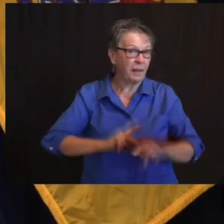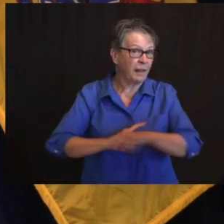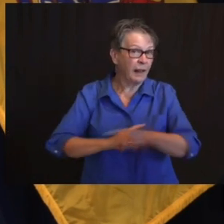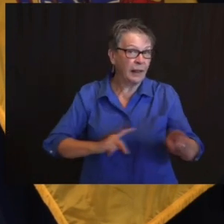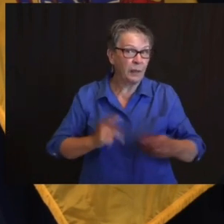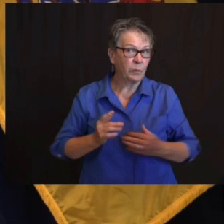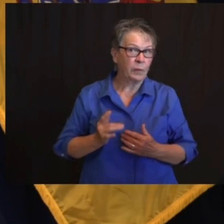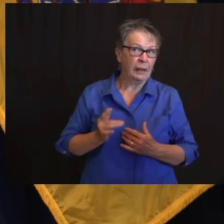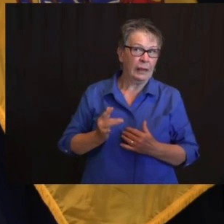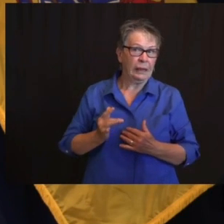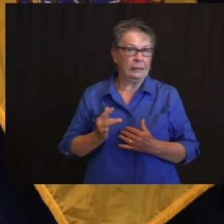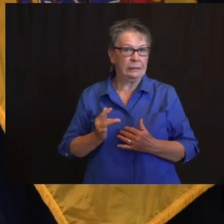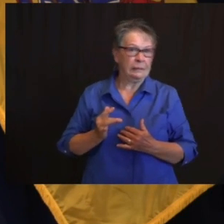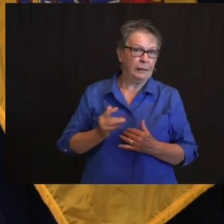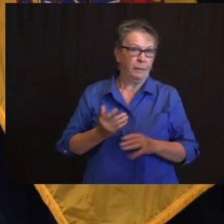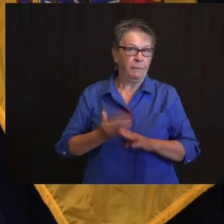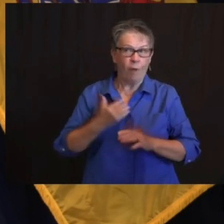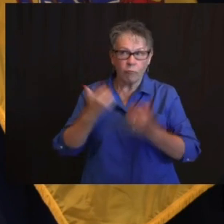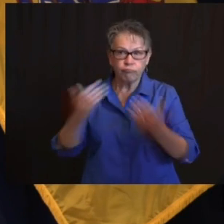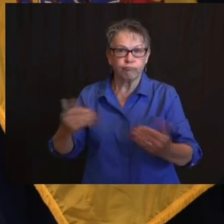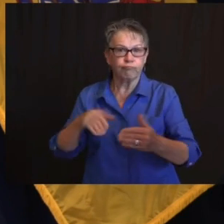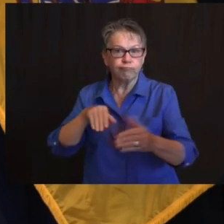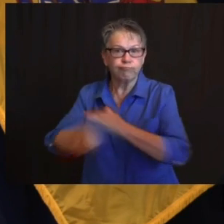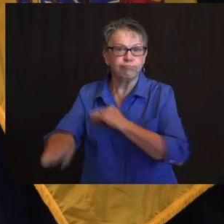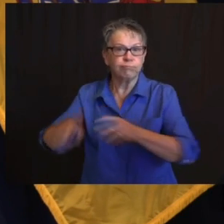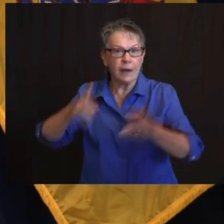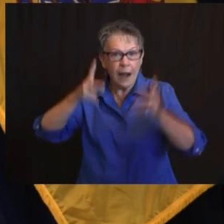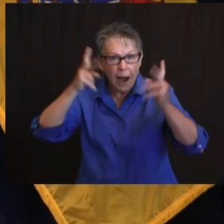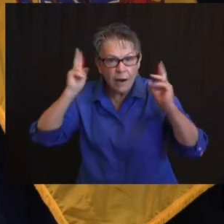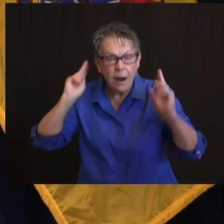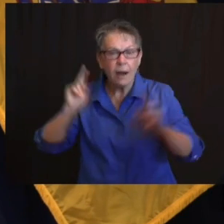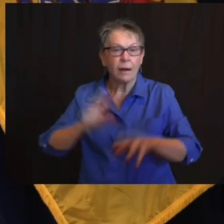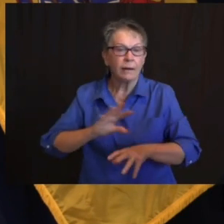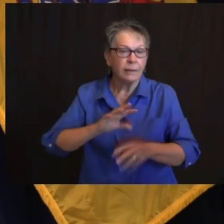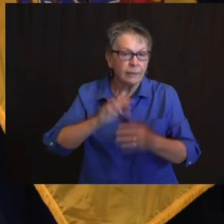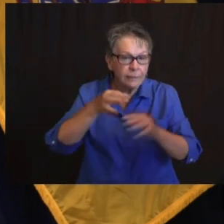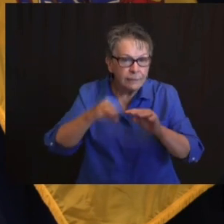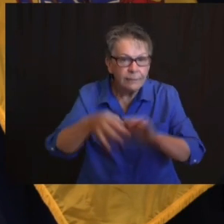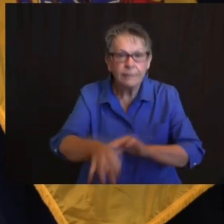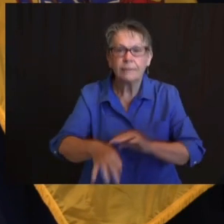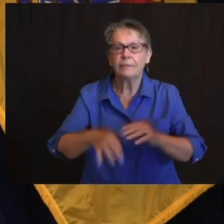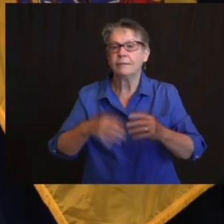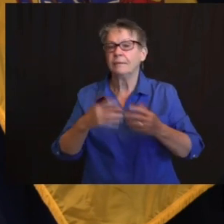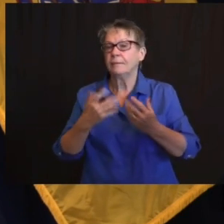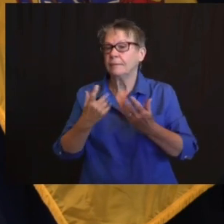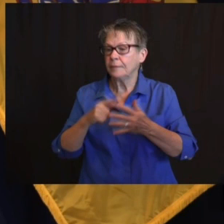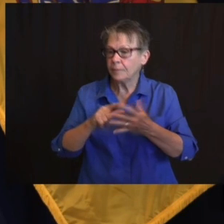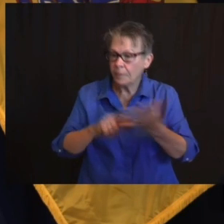color, folks with comorbidities, as Judy has mentioned on so many occasions,